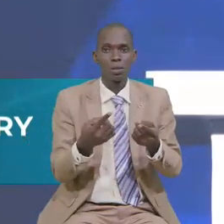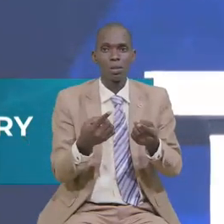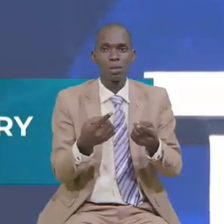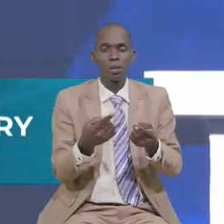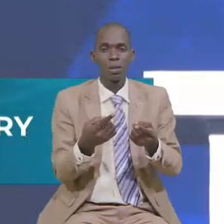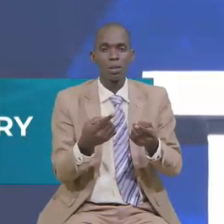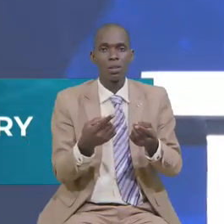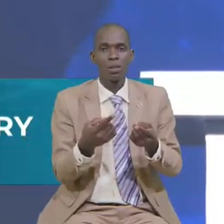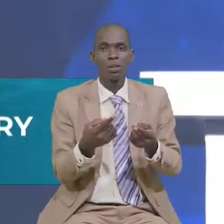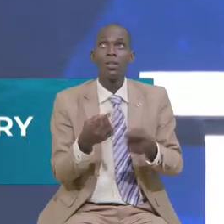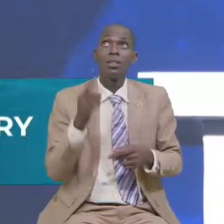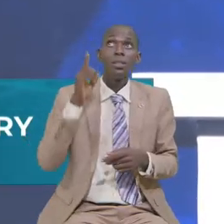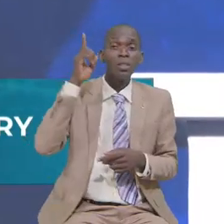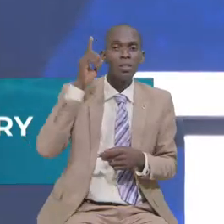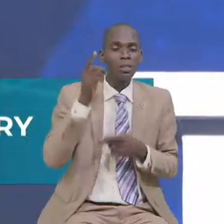the visits